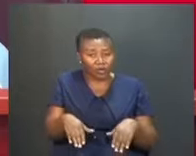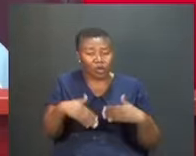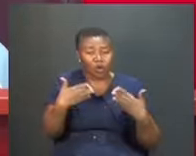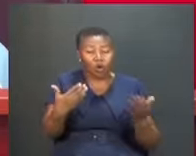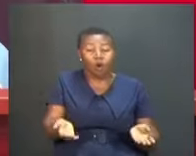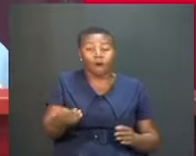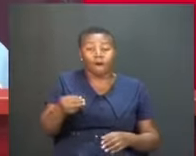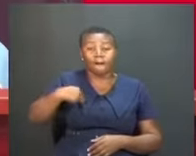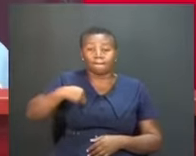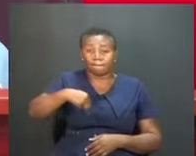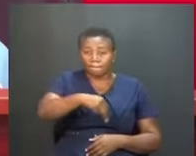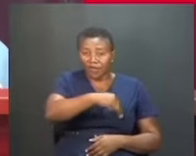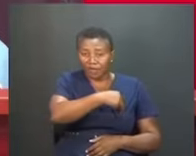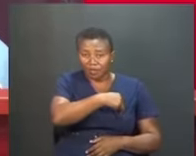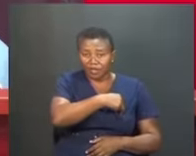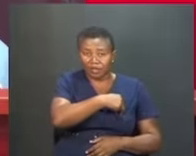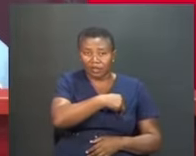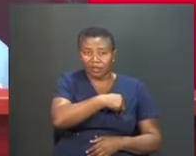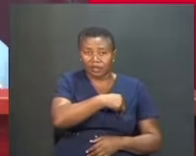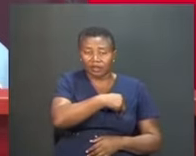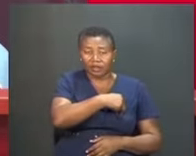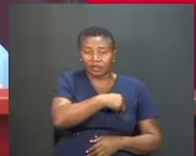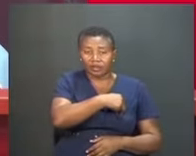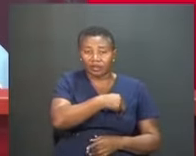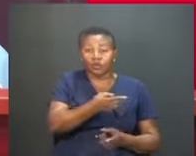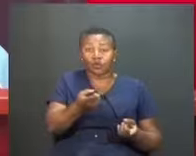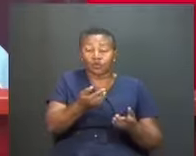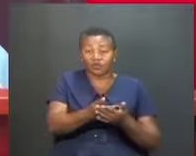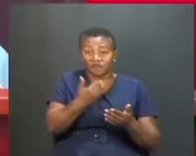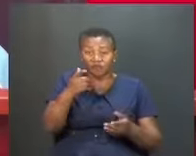member upon the presentation.